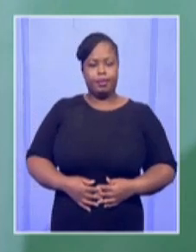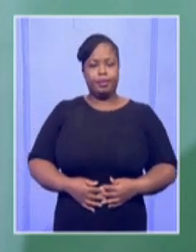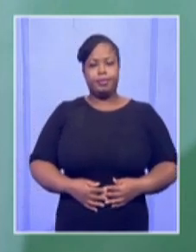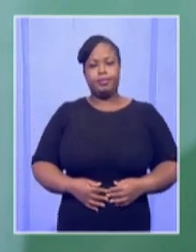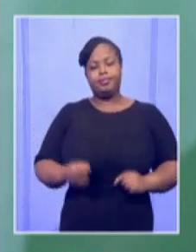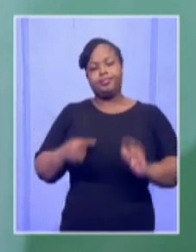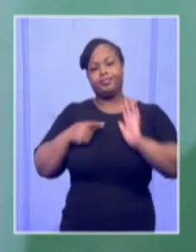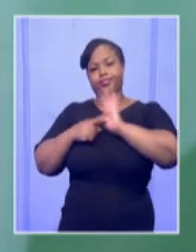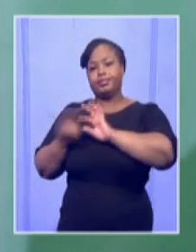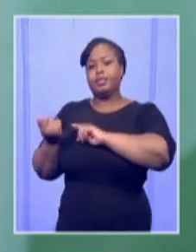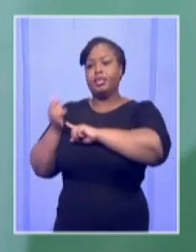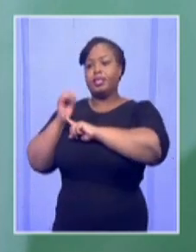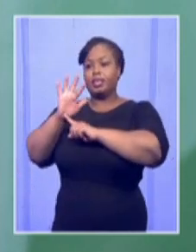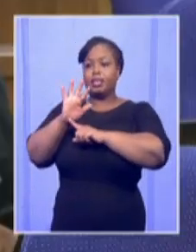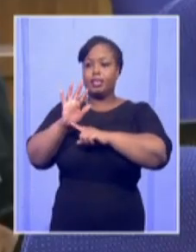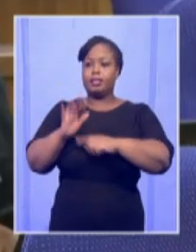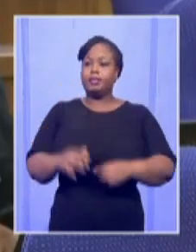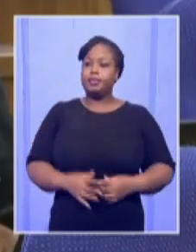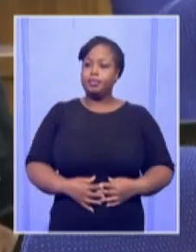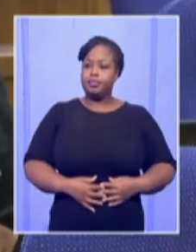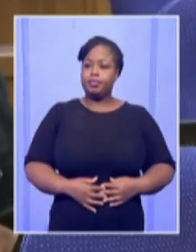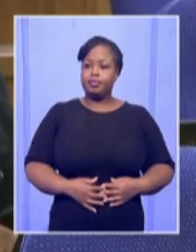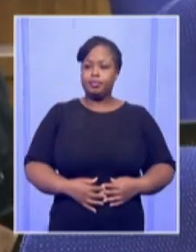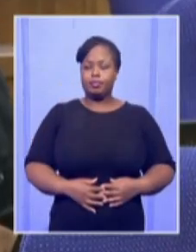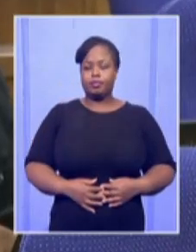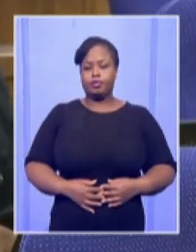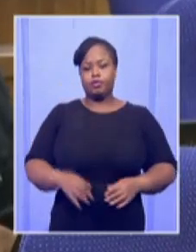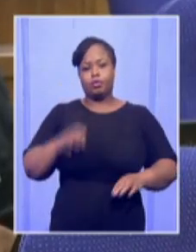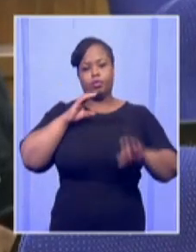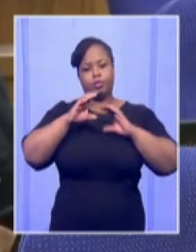please. In the space of communication,